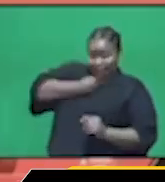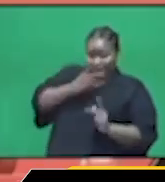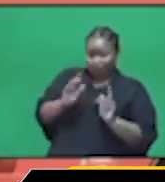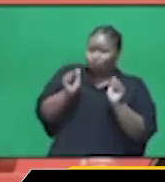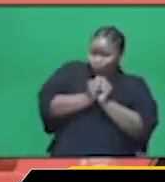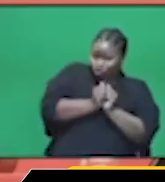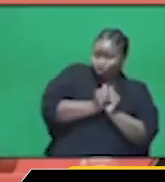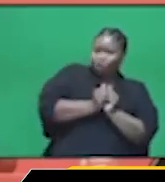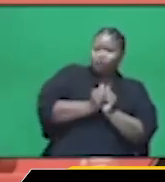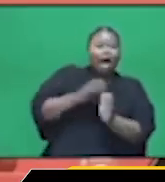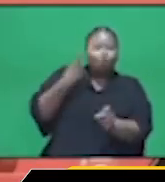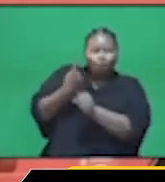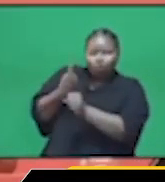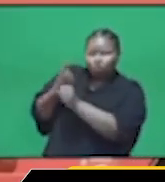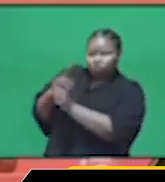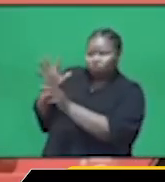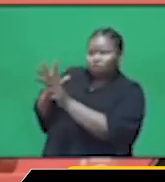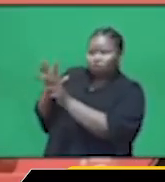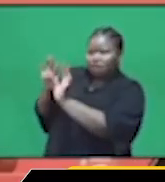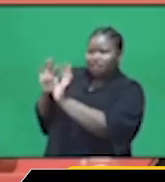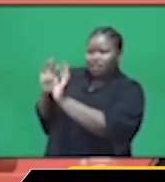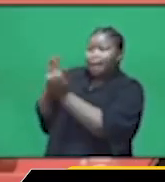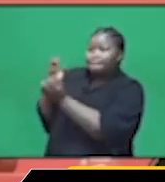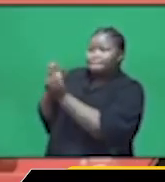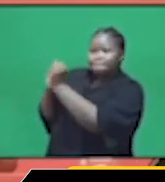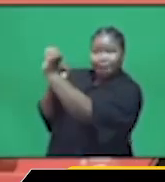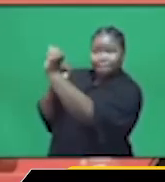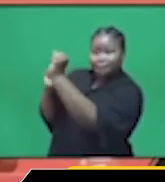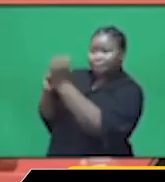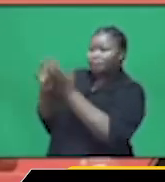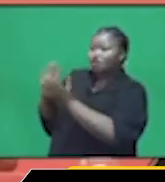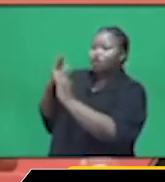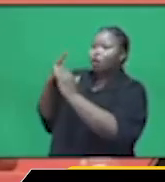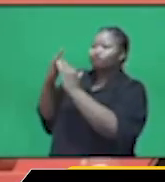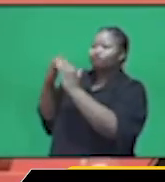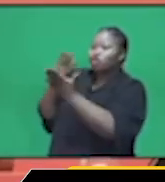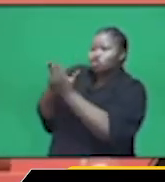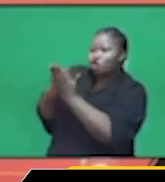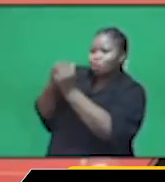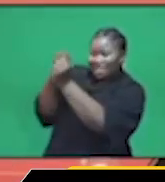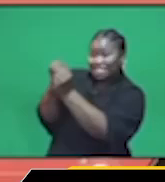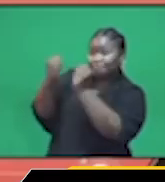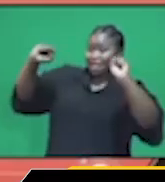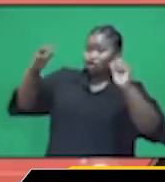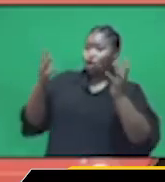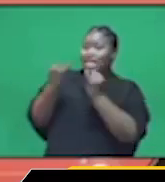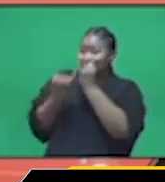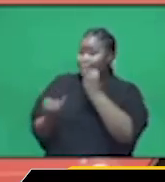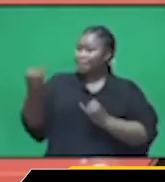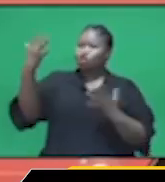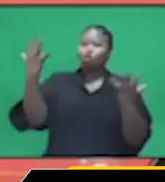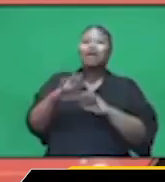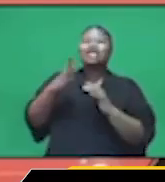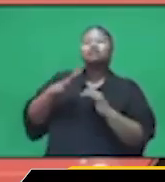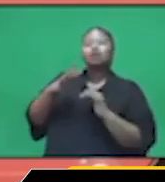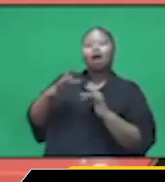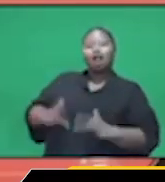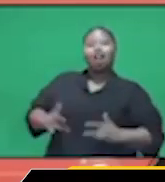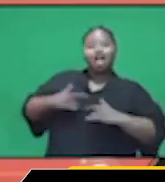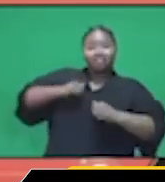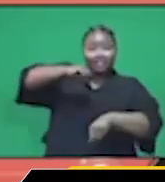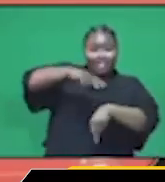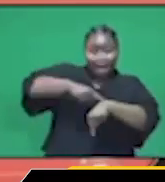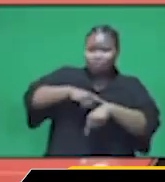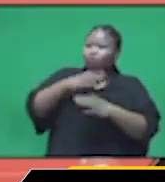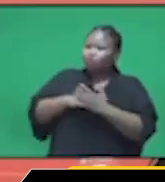rallying behind a message of economic independence in our lifetime. We wish you a resounding success